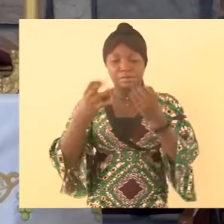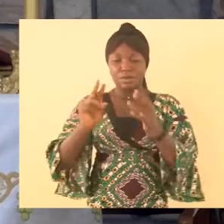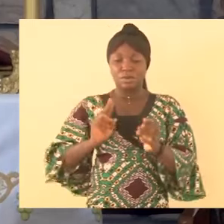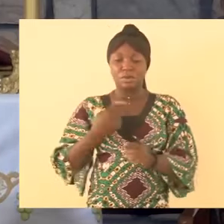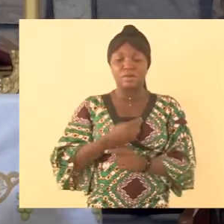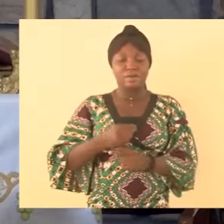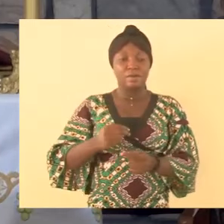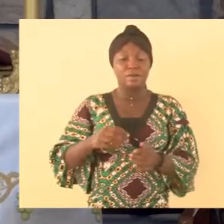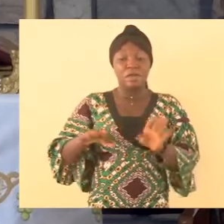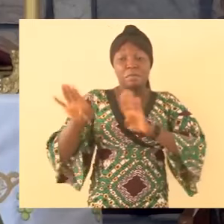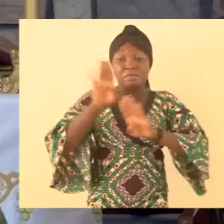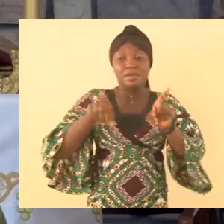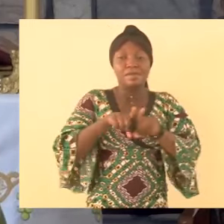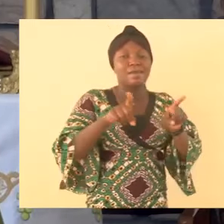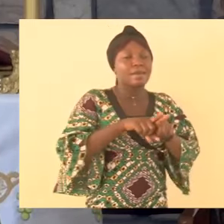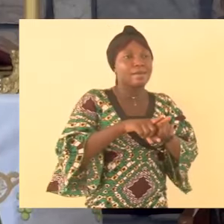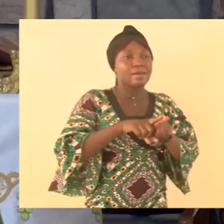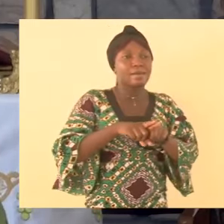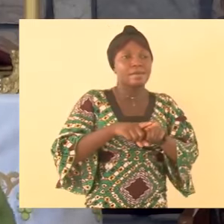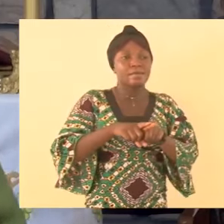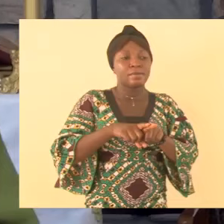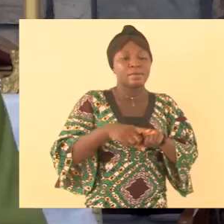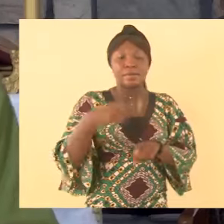you know that many of us behave like rats.